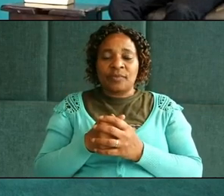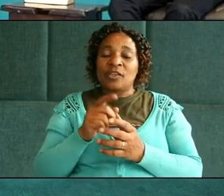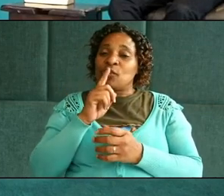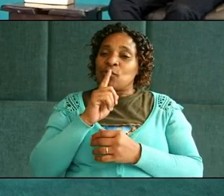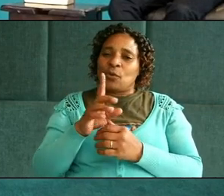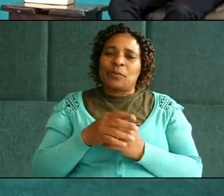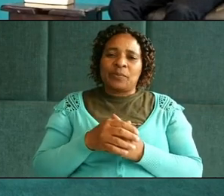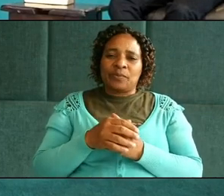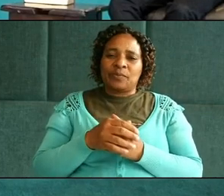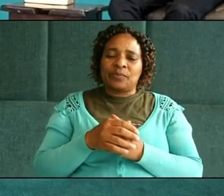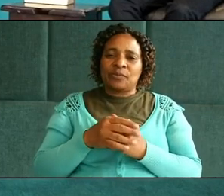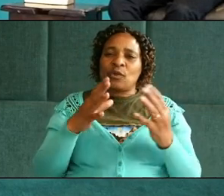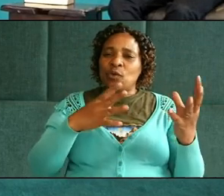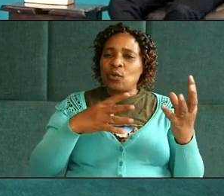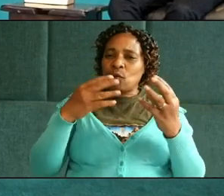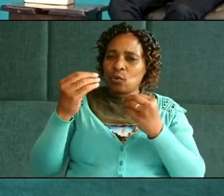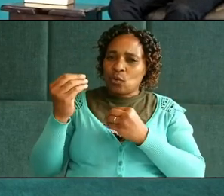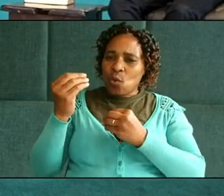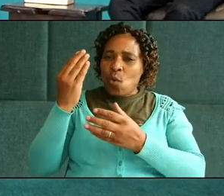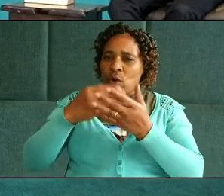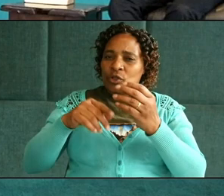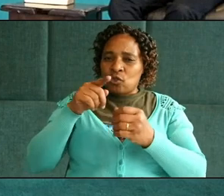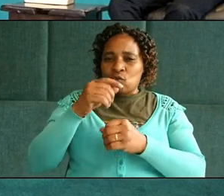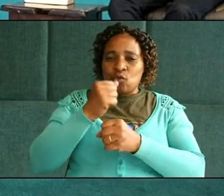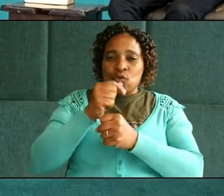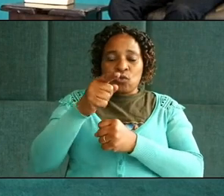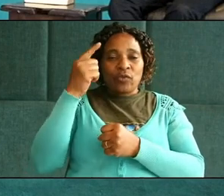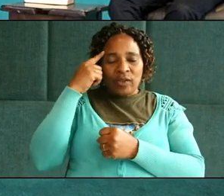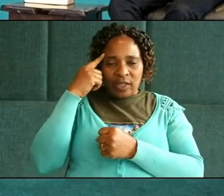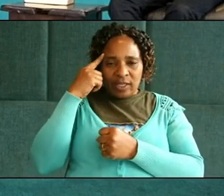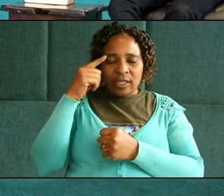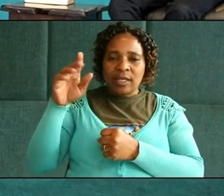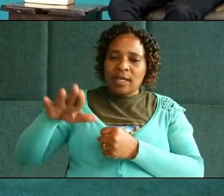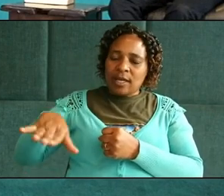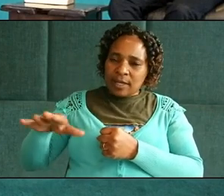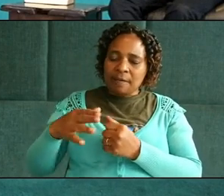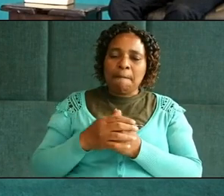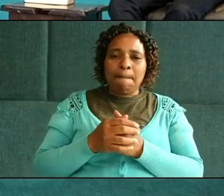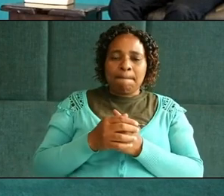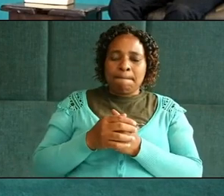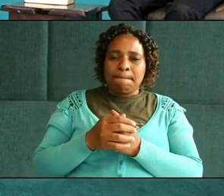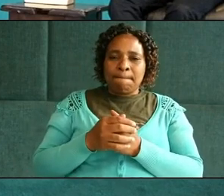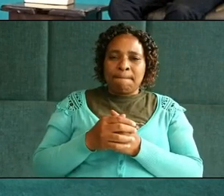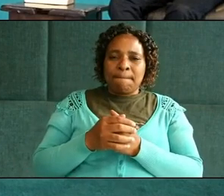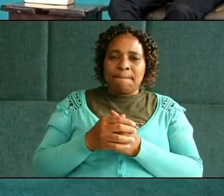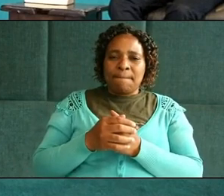So we're going to the what do you think section. And